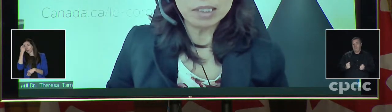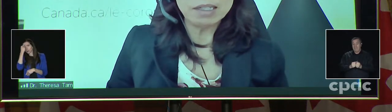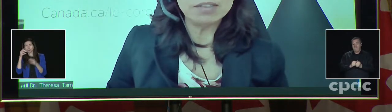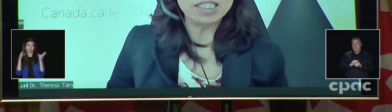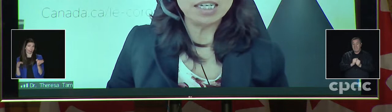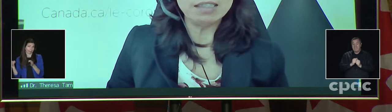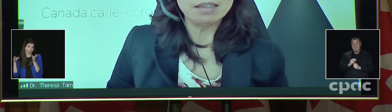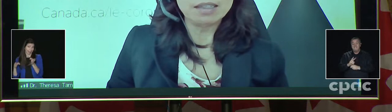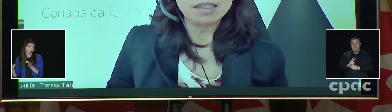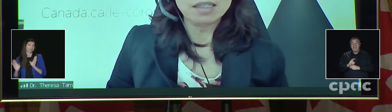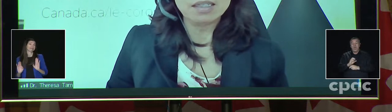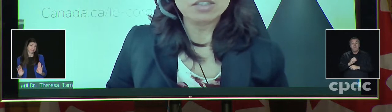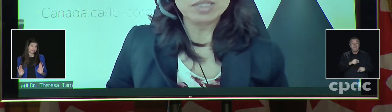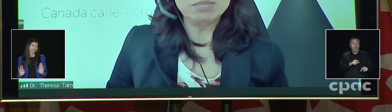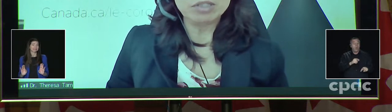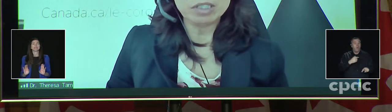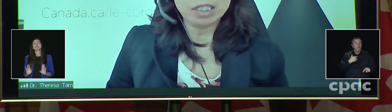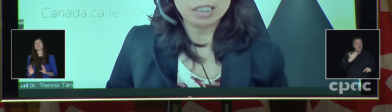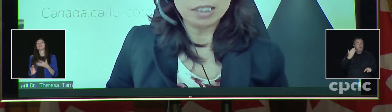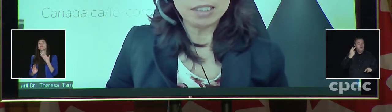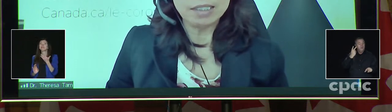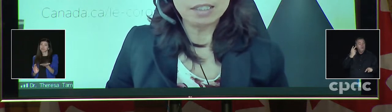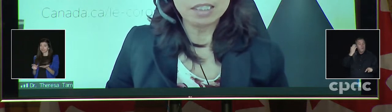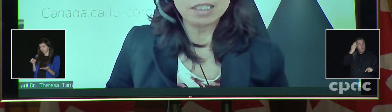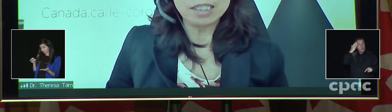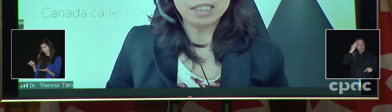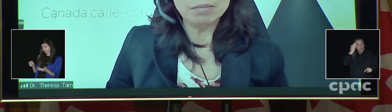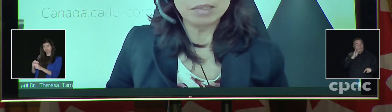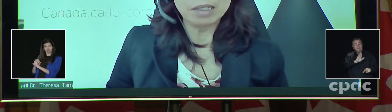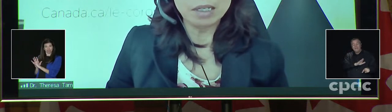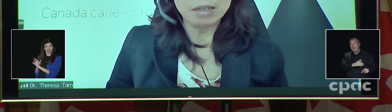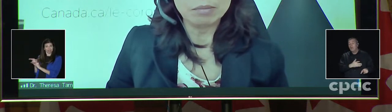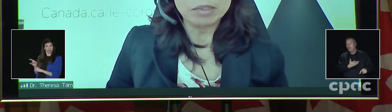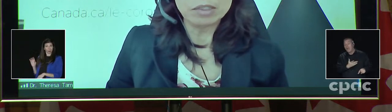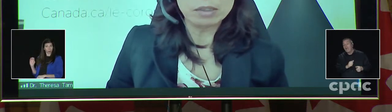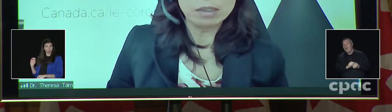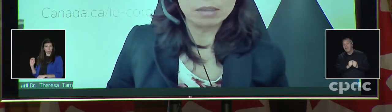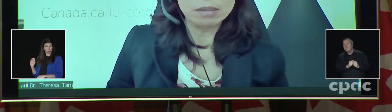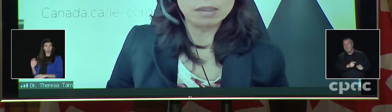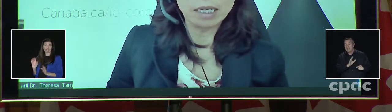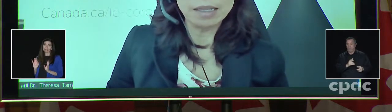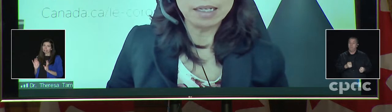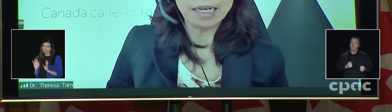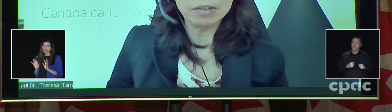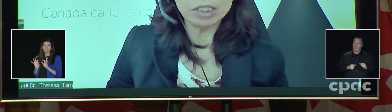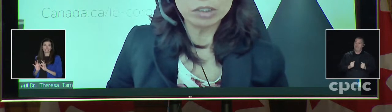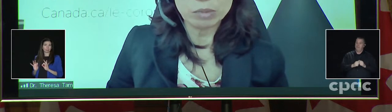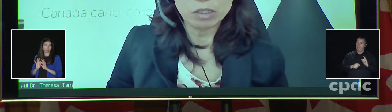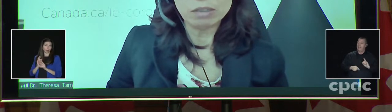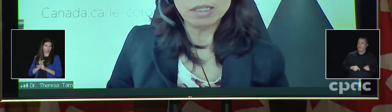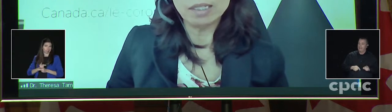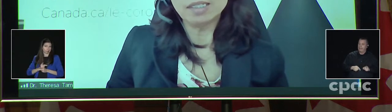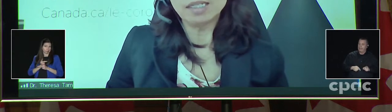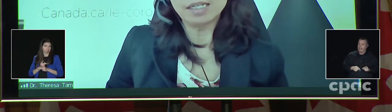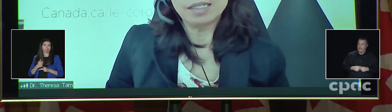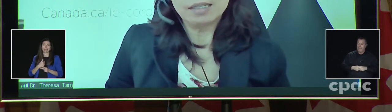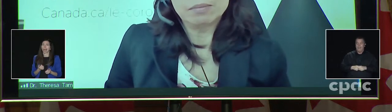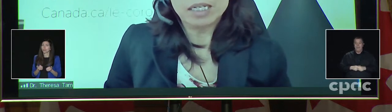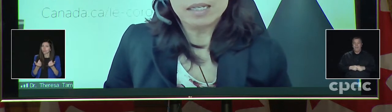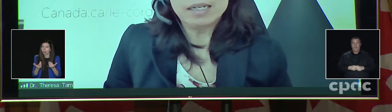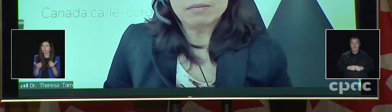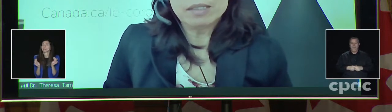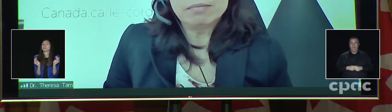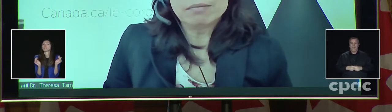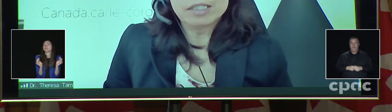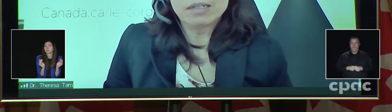knowledge we still have to gain, to be prudent is good to keep, I think, gathering small. And